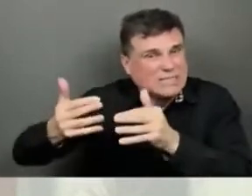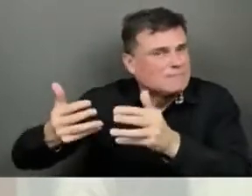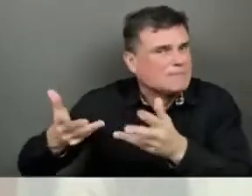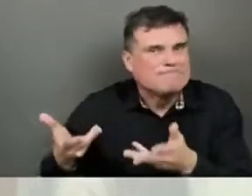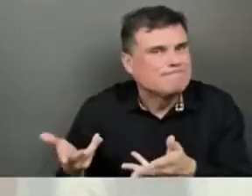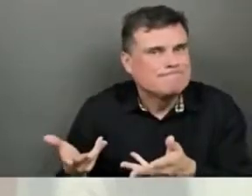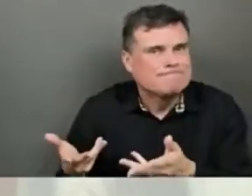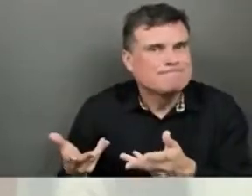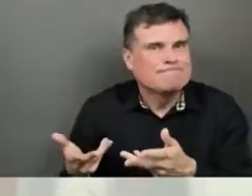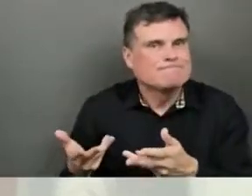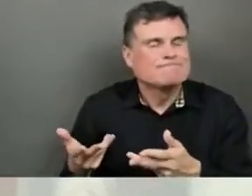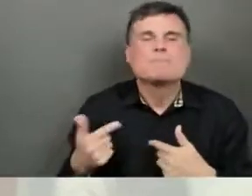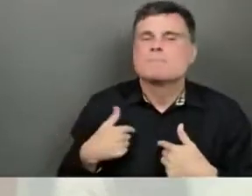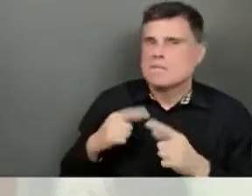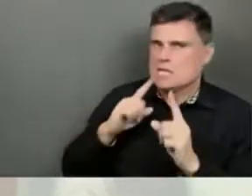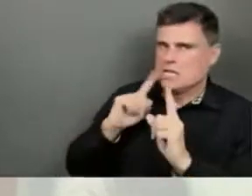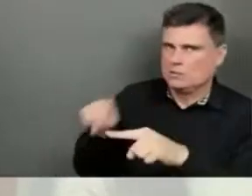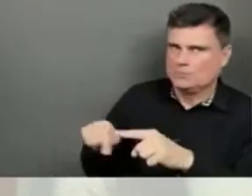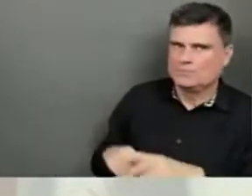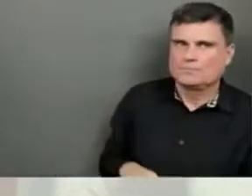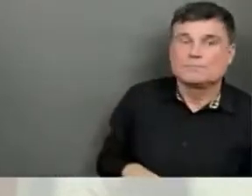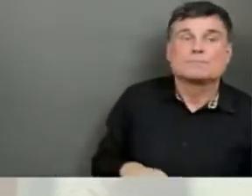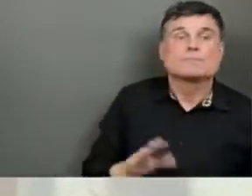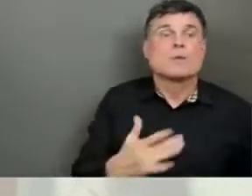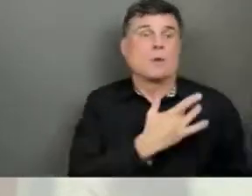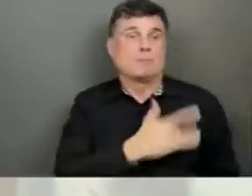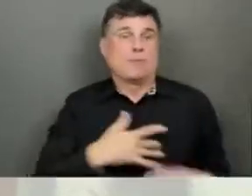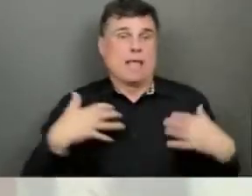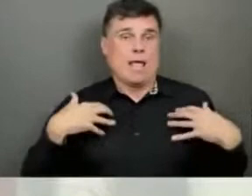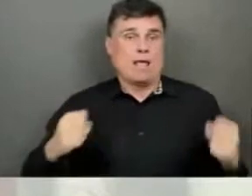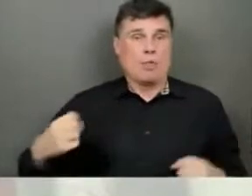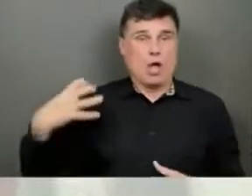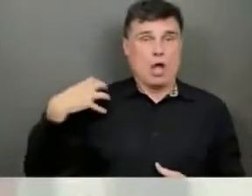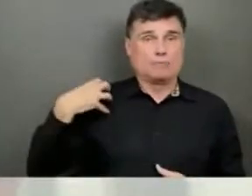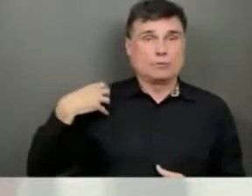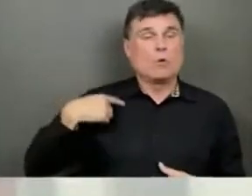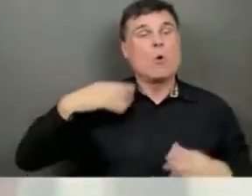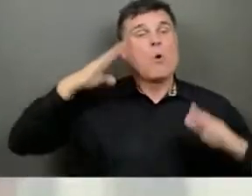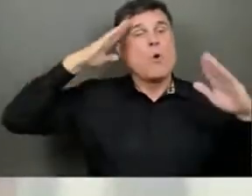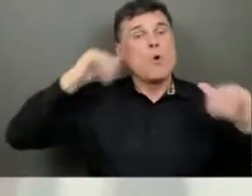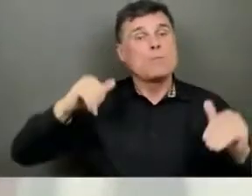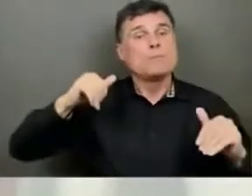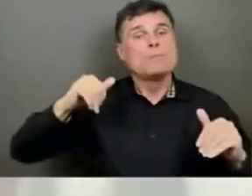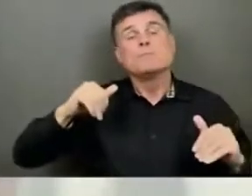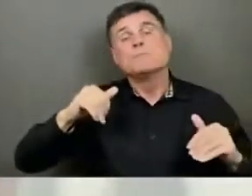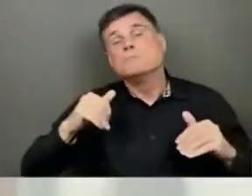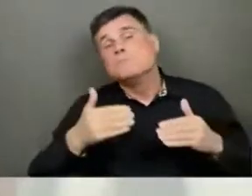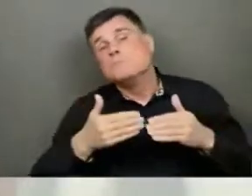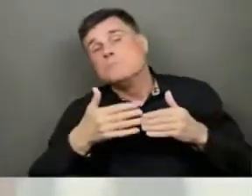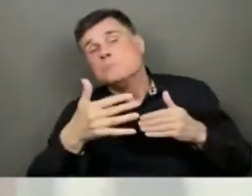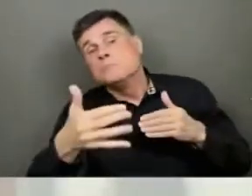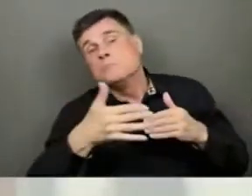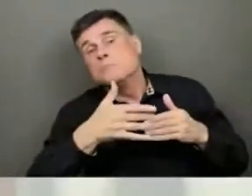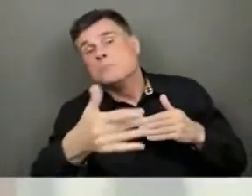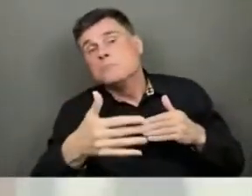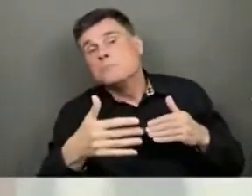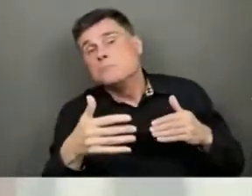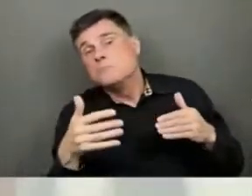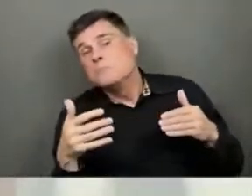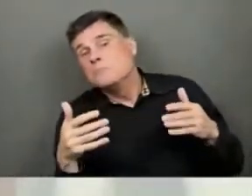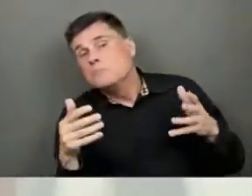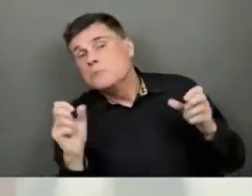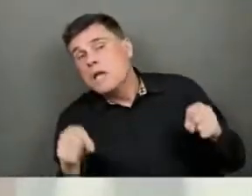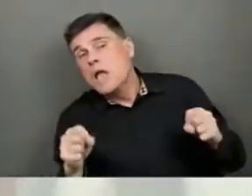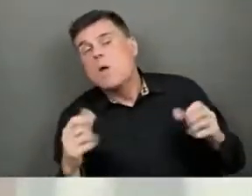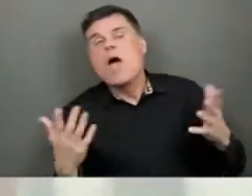hope, at some point will be able to sunset. But yes, we are looking at, how important is it to have